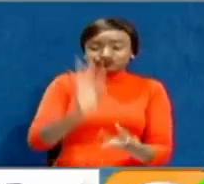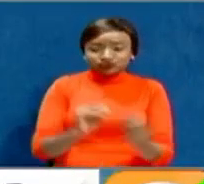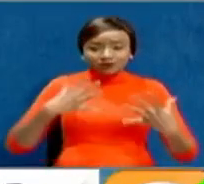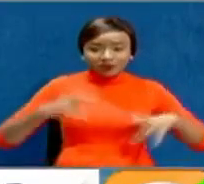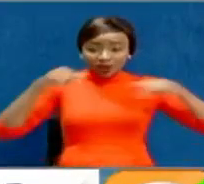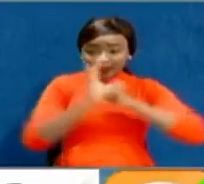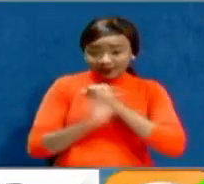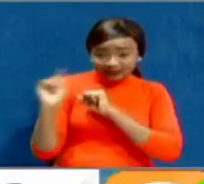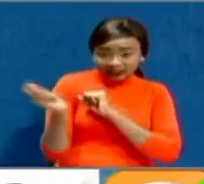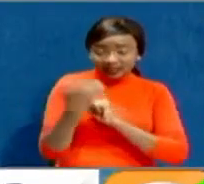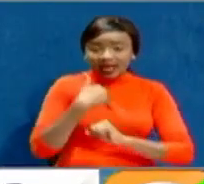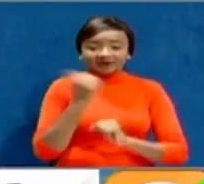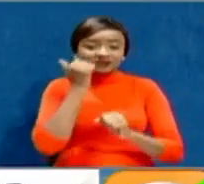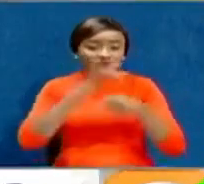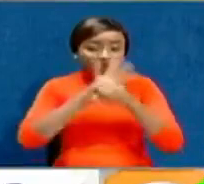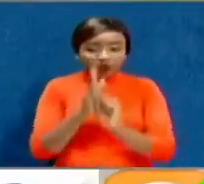at